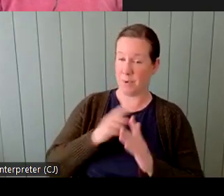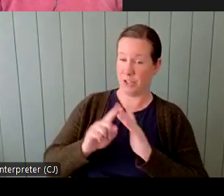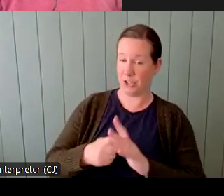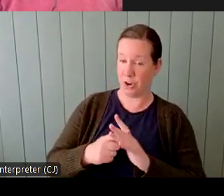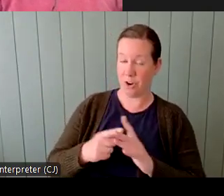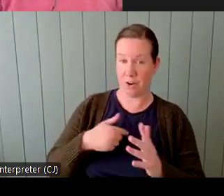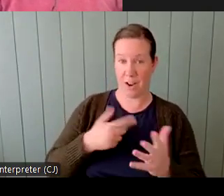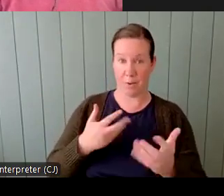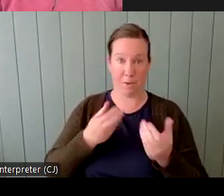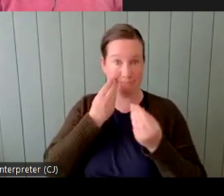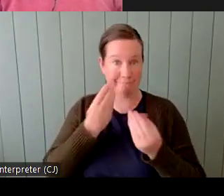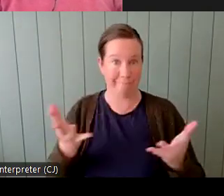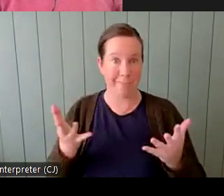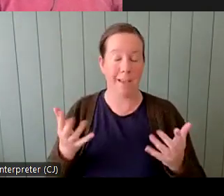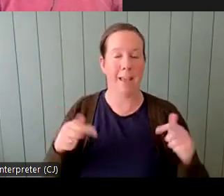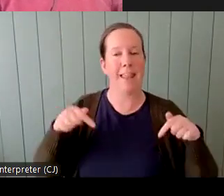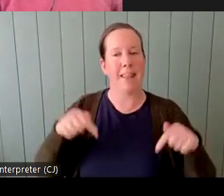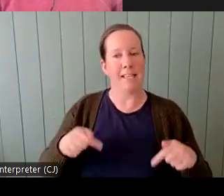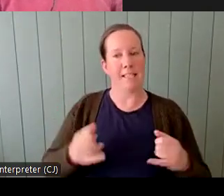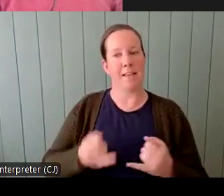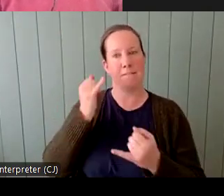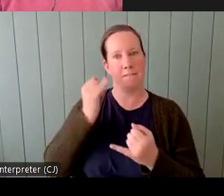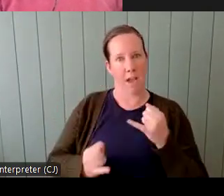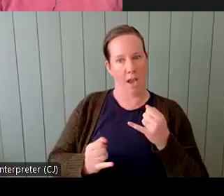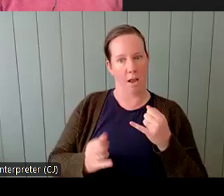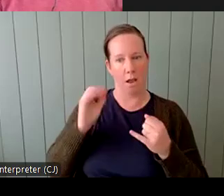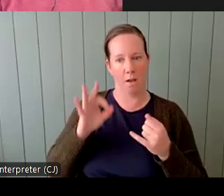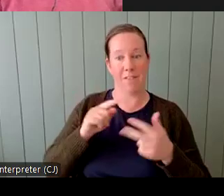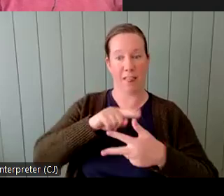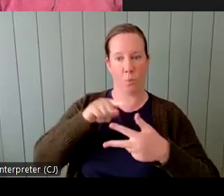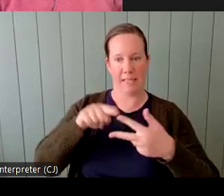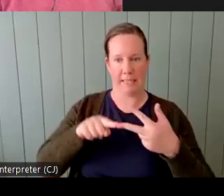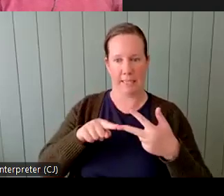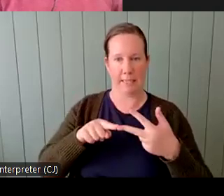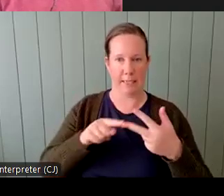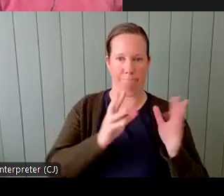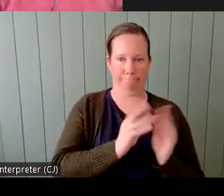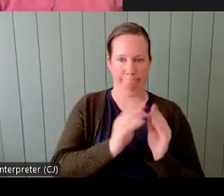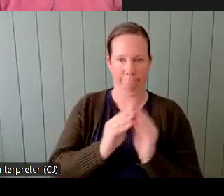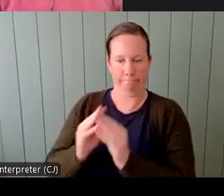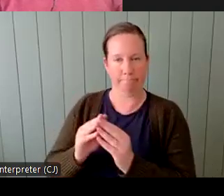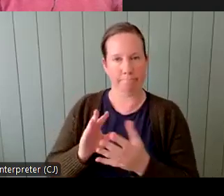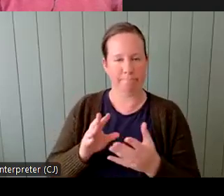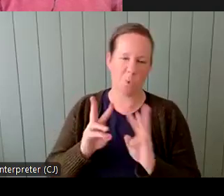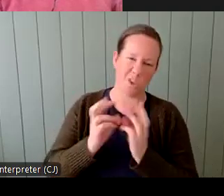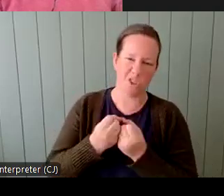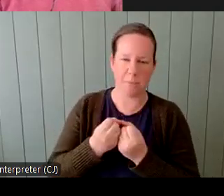the final session of a three-part series of workshops on